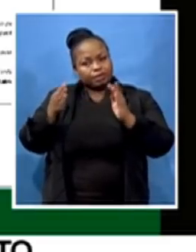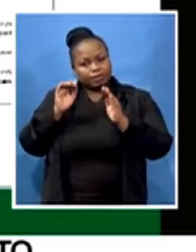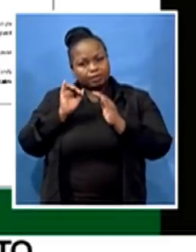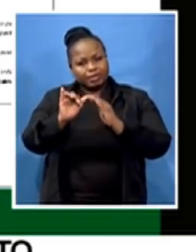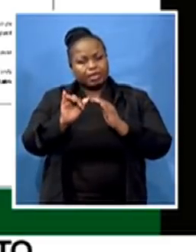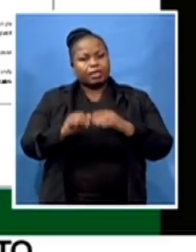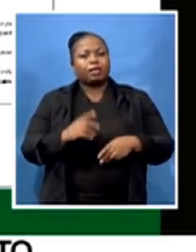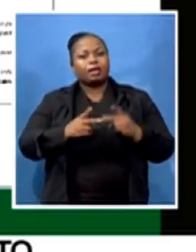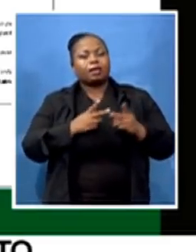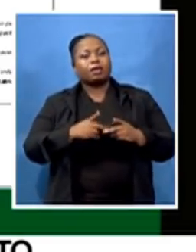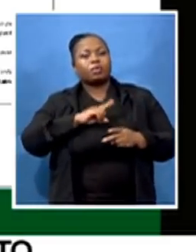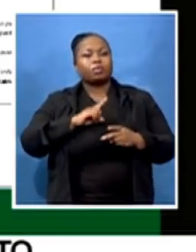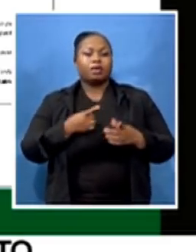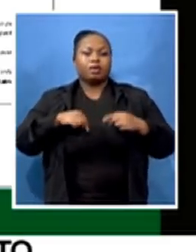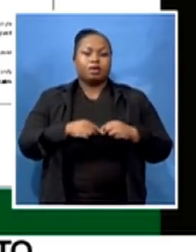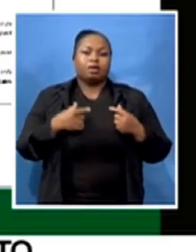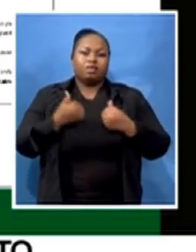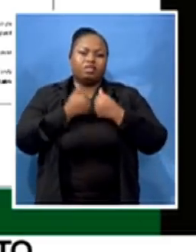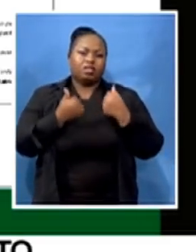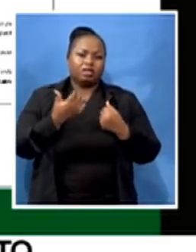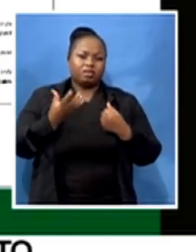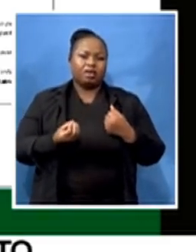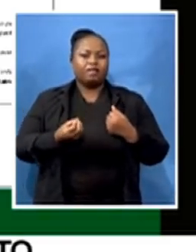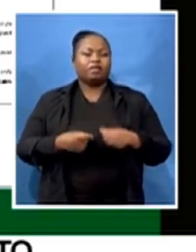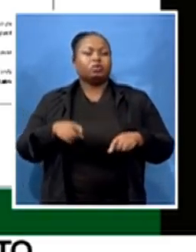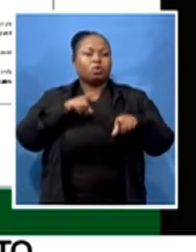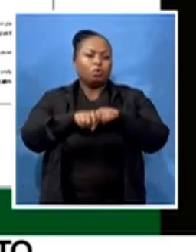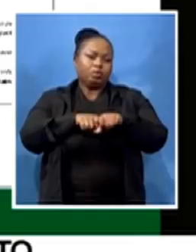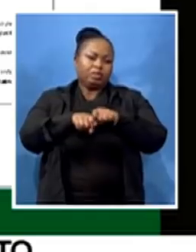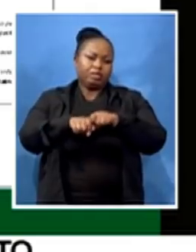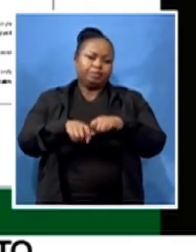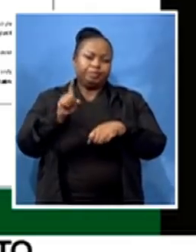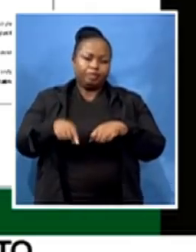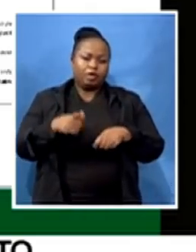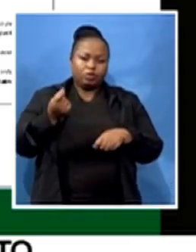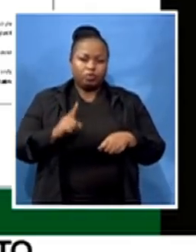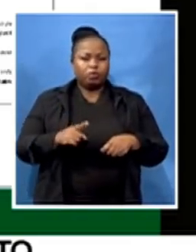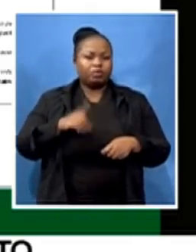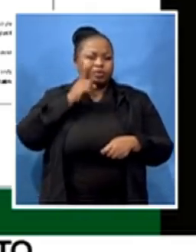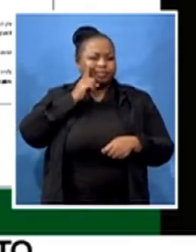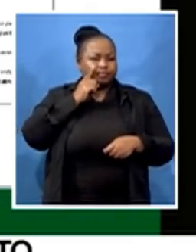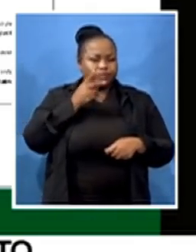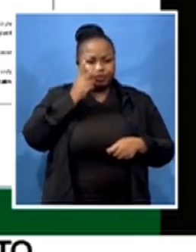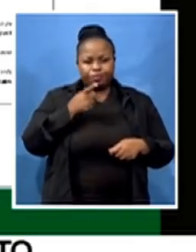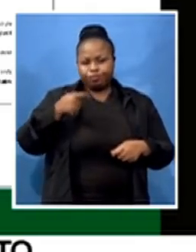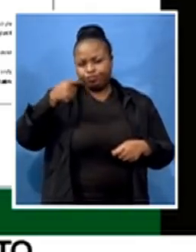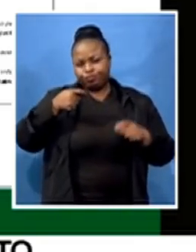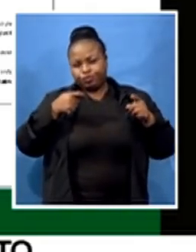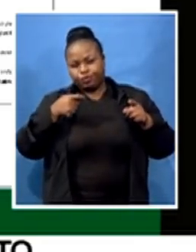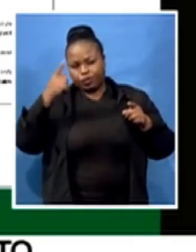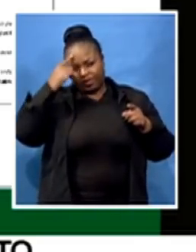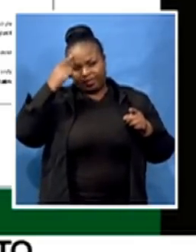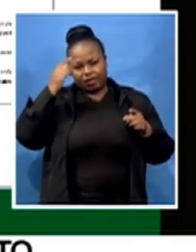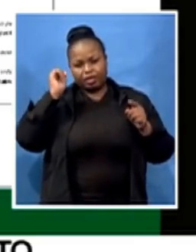challenge of tests, you will use clinical judgment to be able to say, we think that reasonable chances are this one is